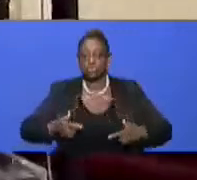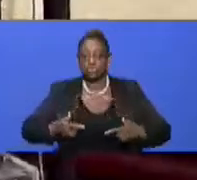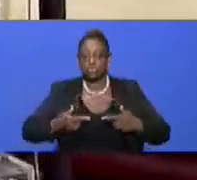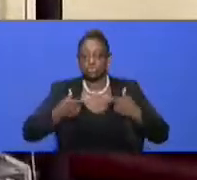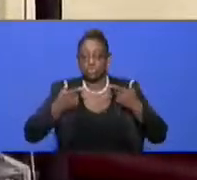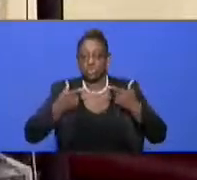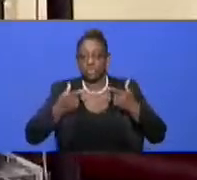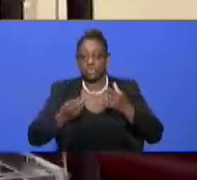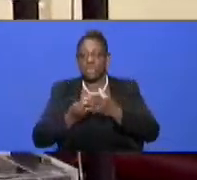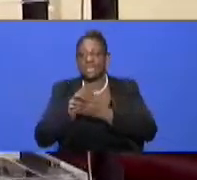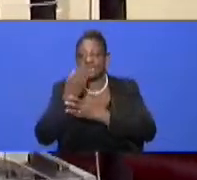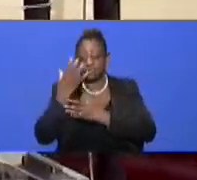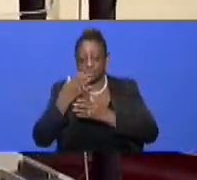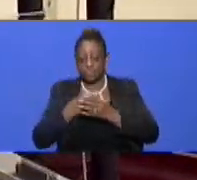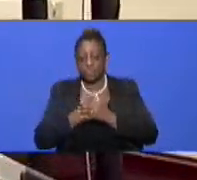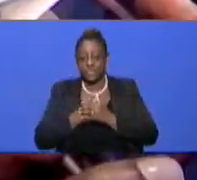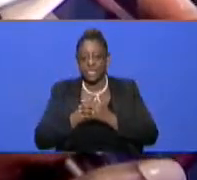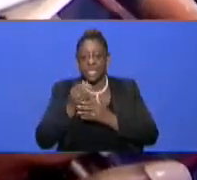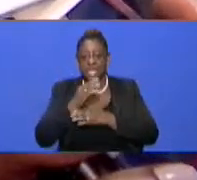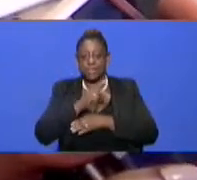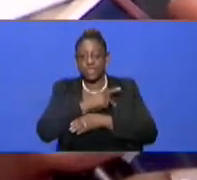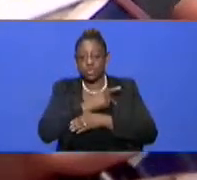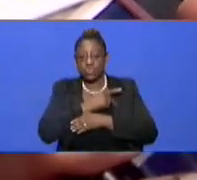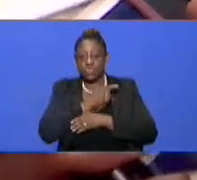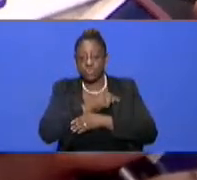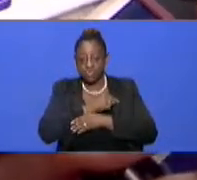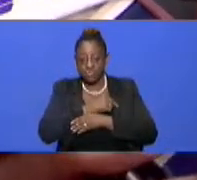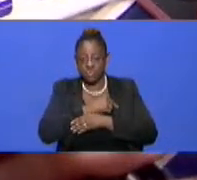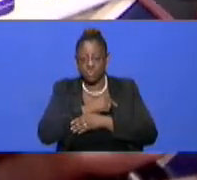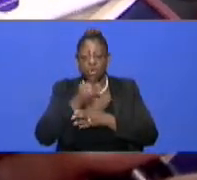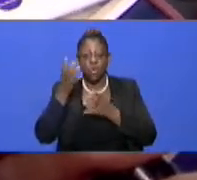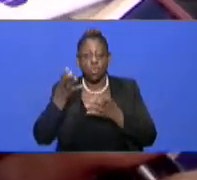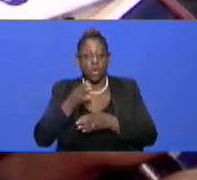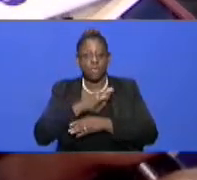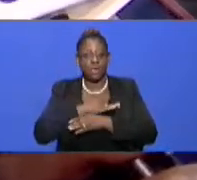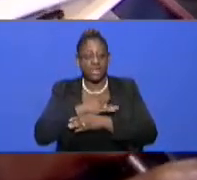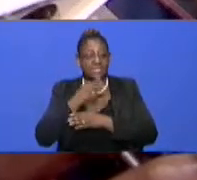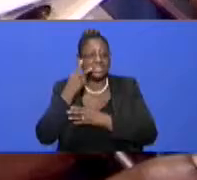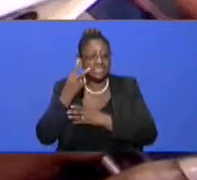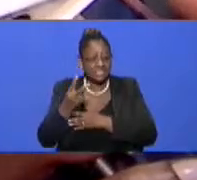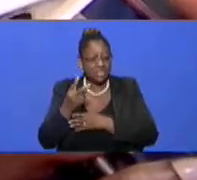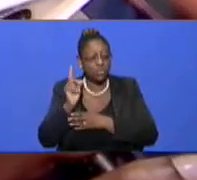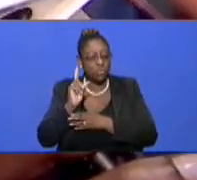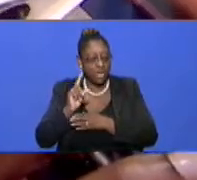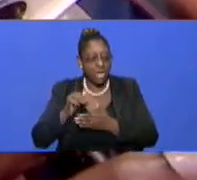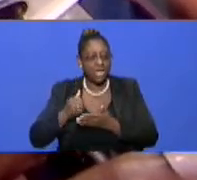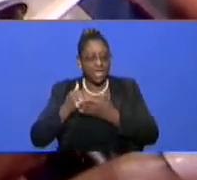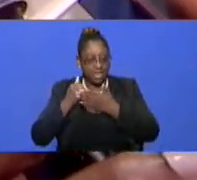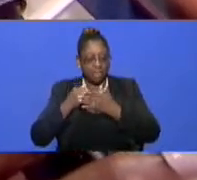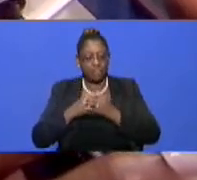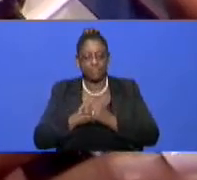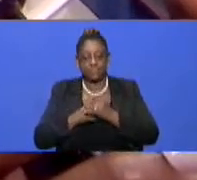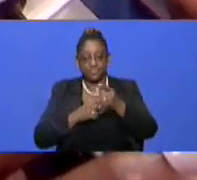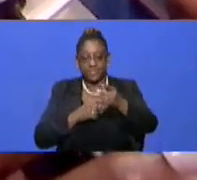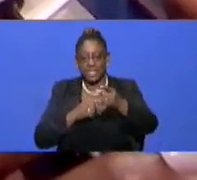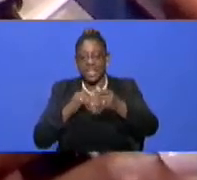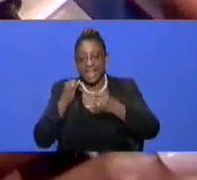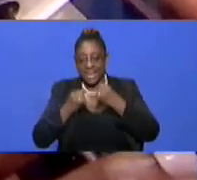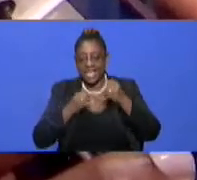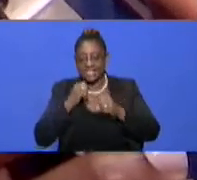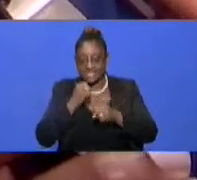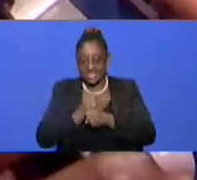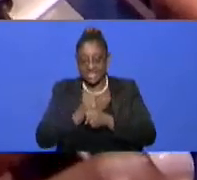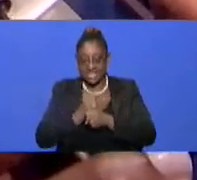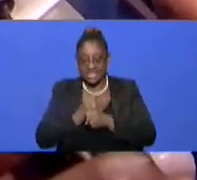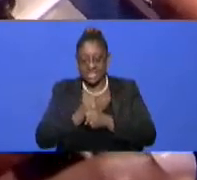eyes open and ears to the ground. She wants Brown and others to see her as an ally. Last year, we learned that they are